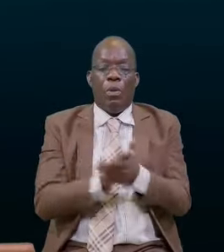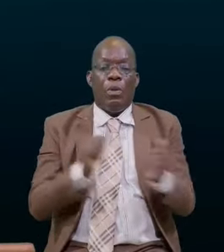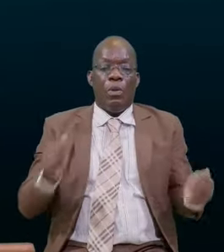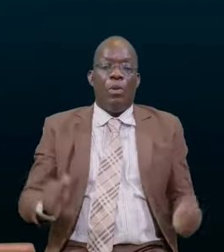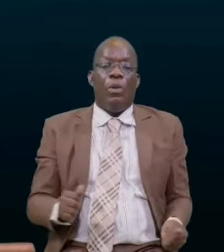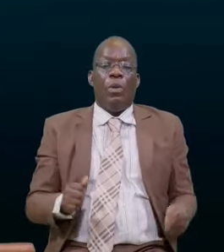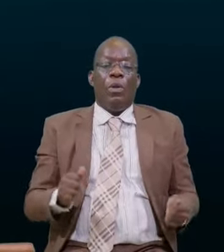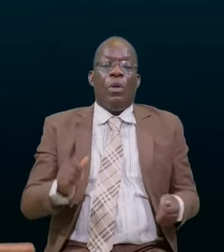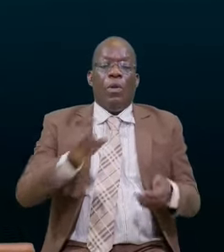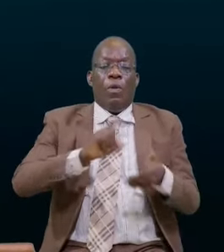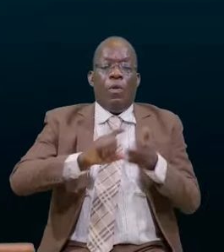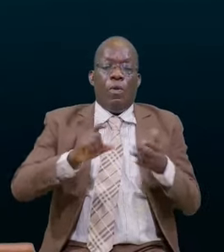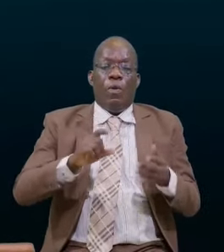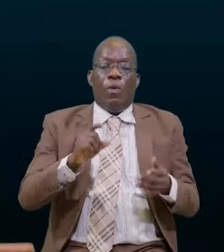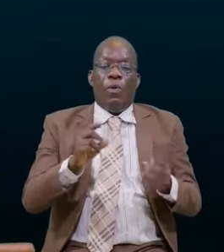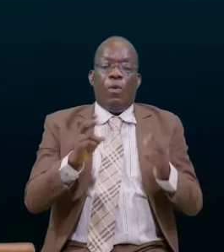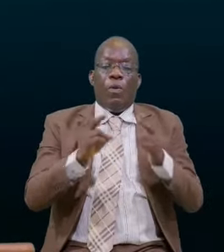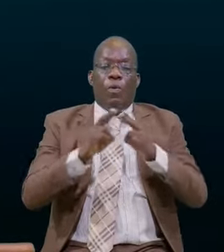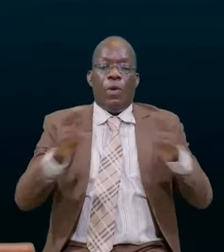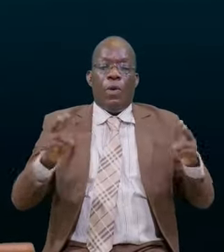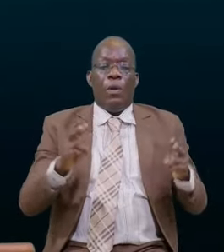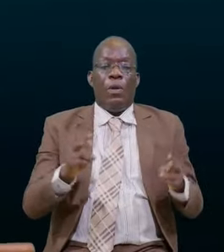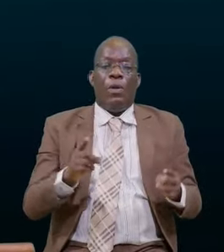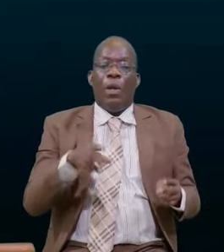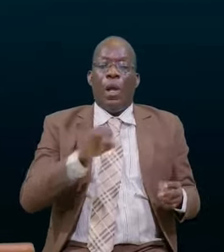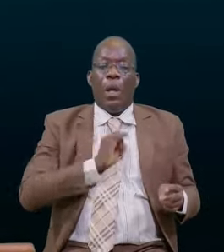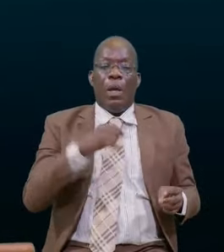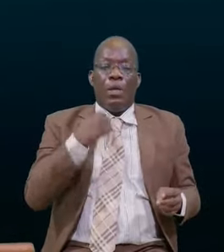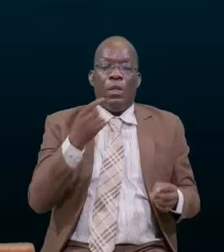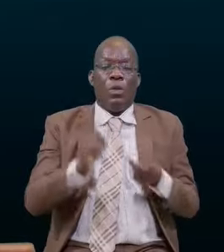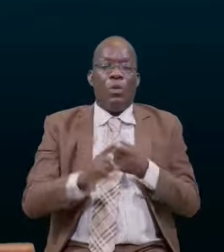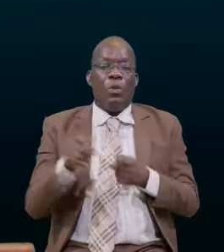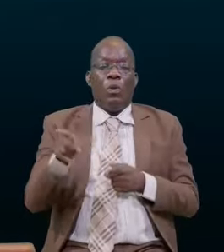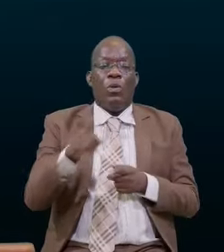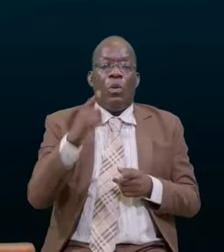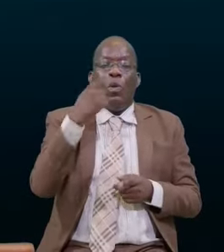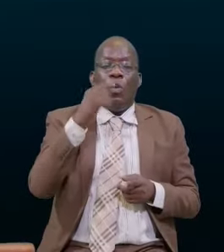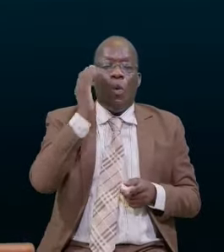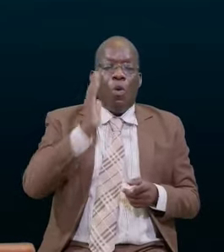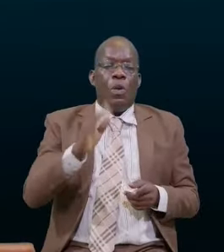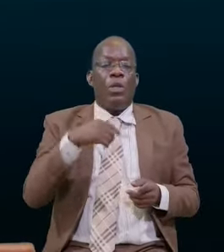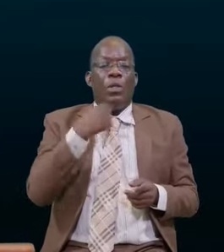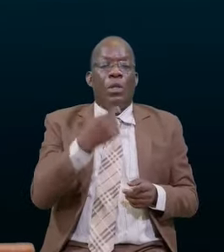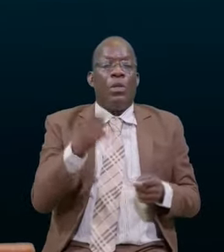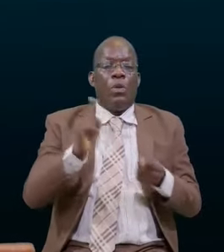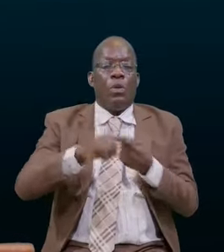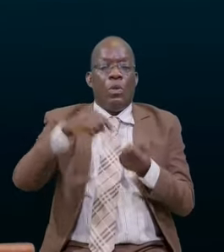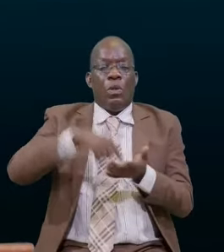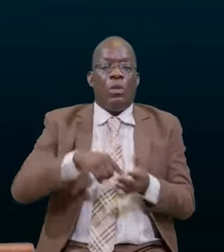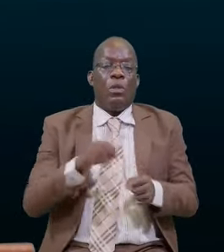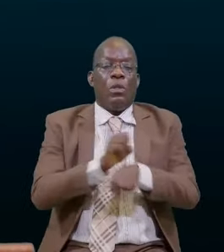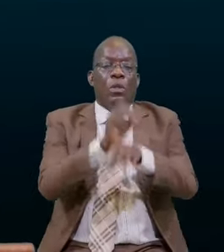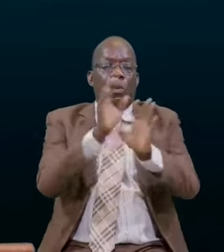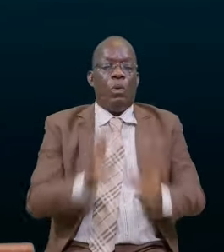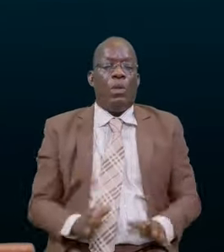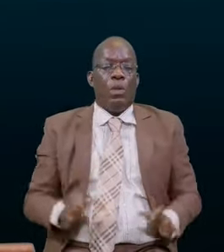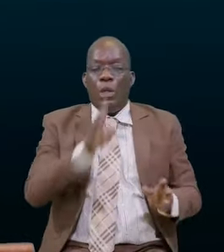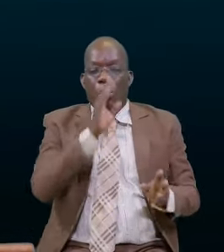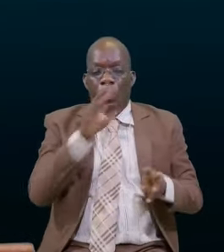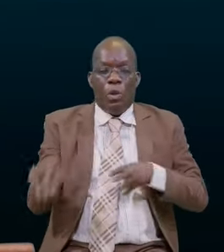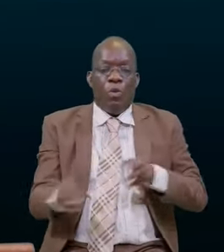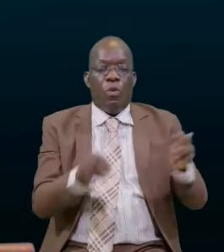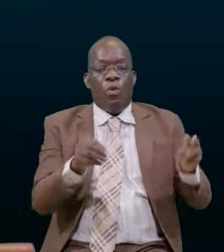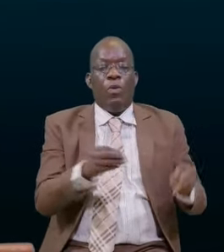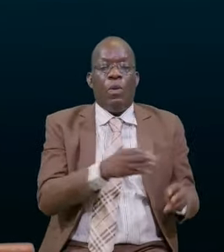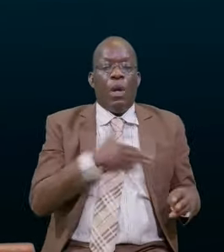you that whosoever shall see unto this mountain be th removed and be that cast into the sea and shall not